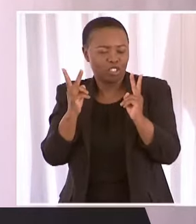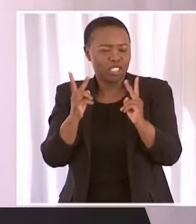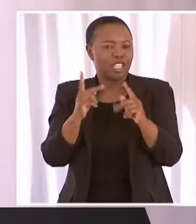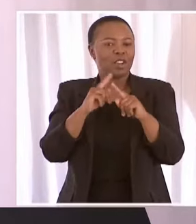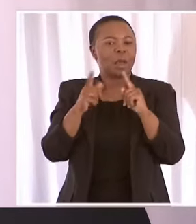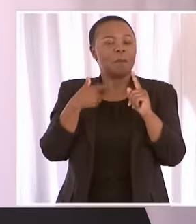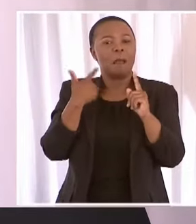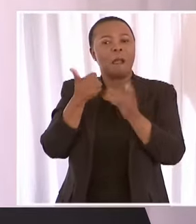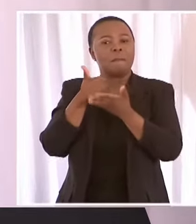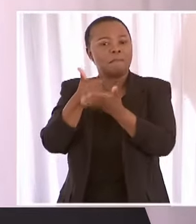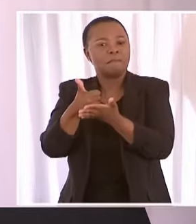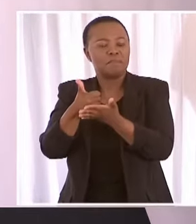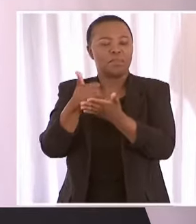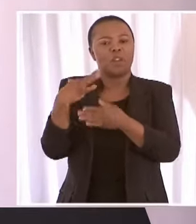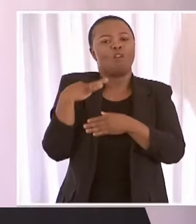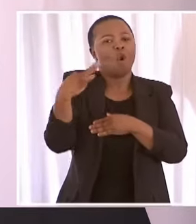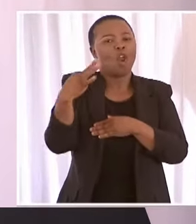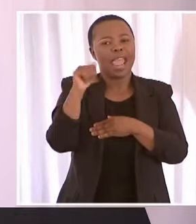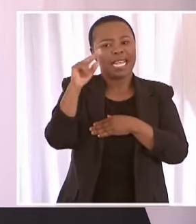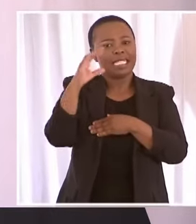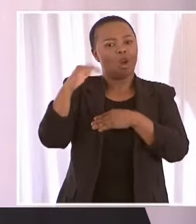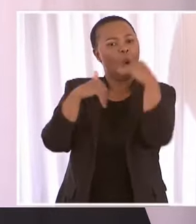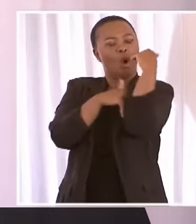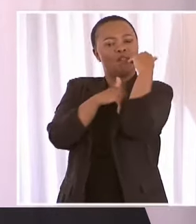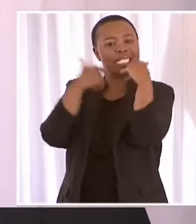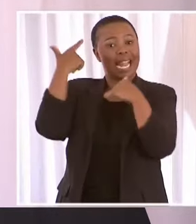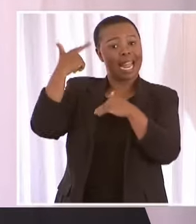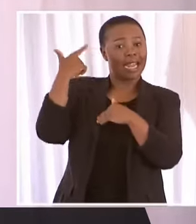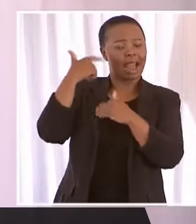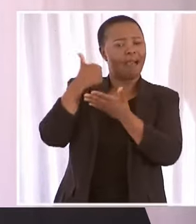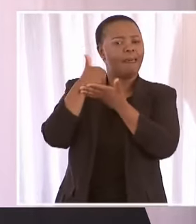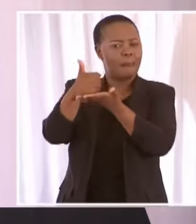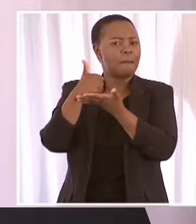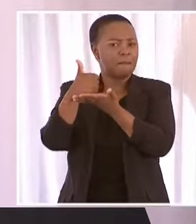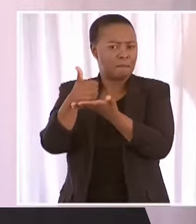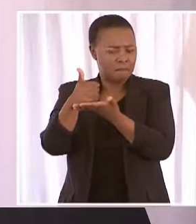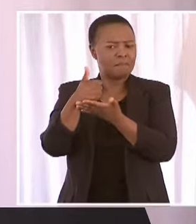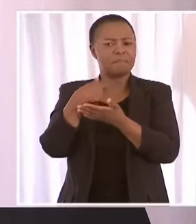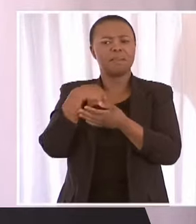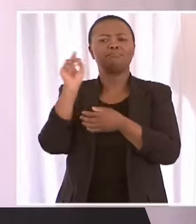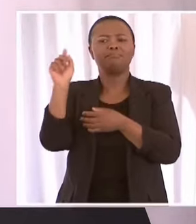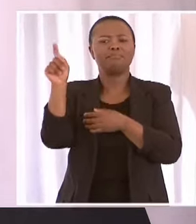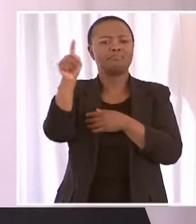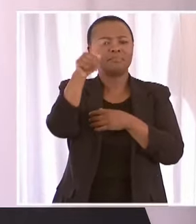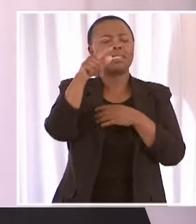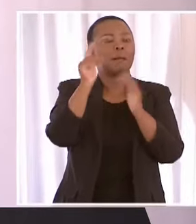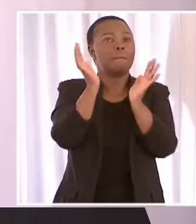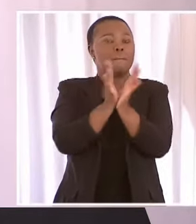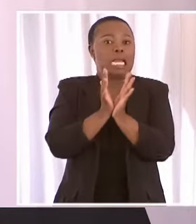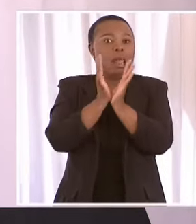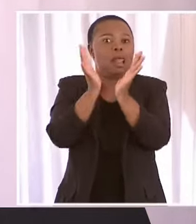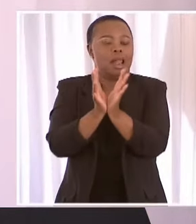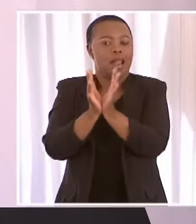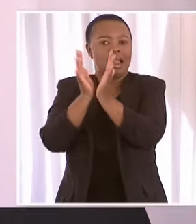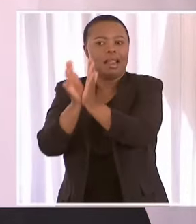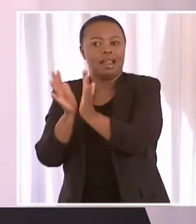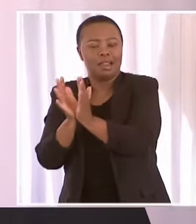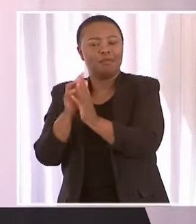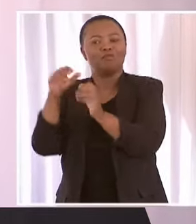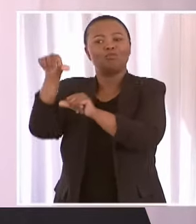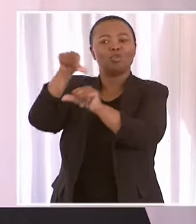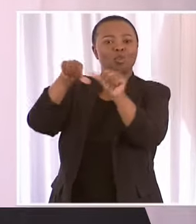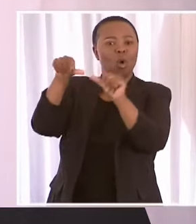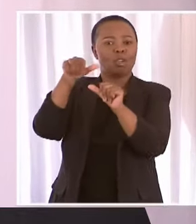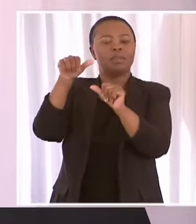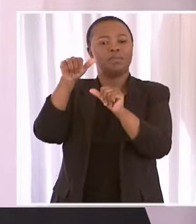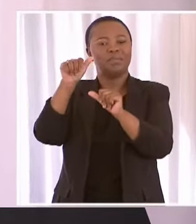helping, volunteering in the ANC office in Penton Street in London. Going to many, many, many meetings and socials with my mum